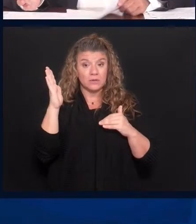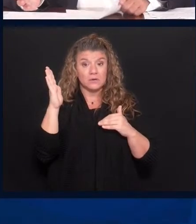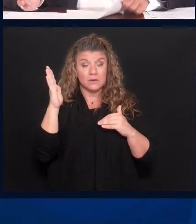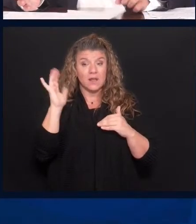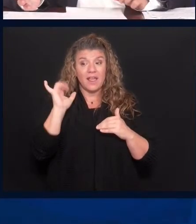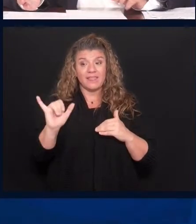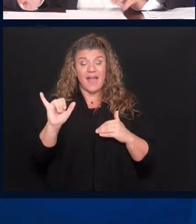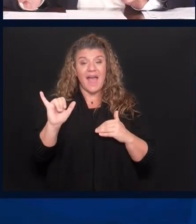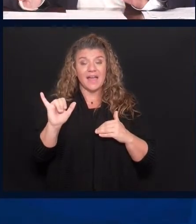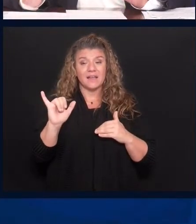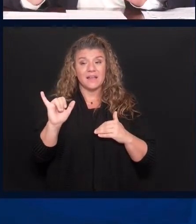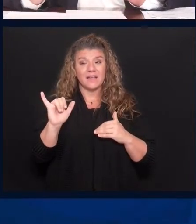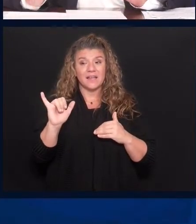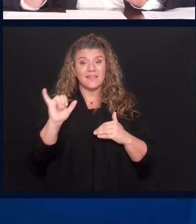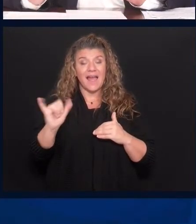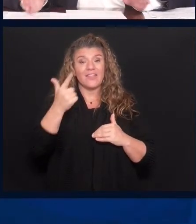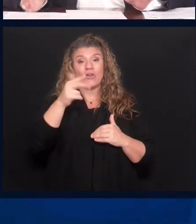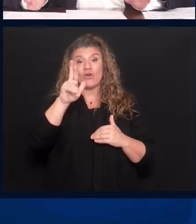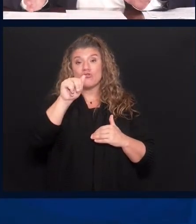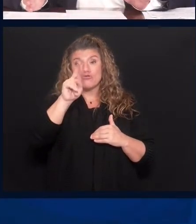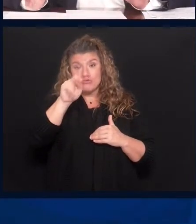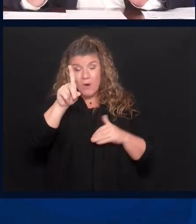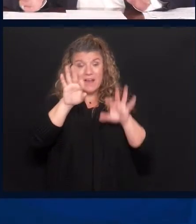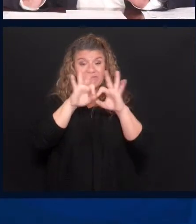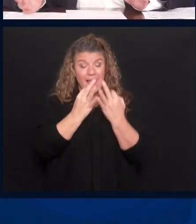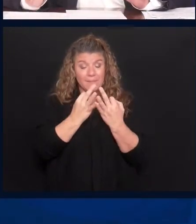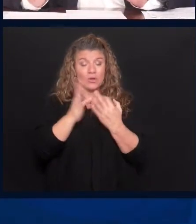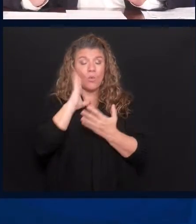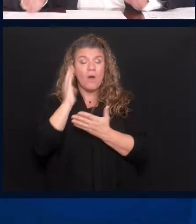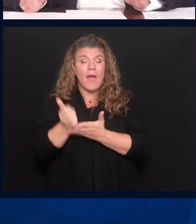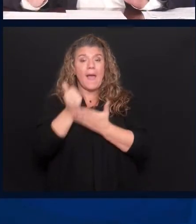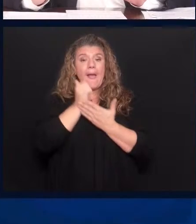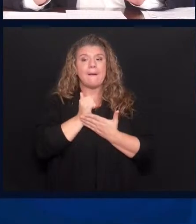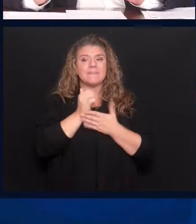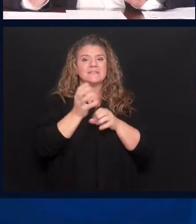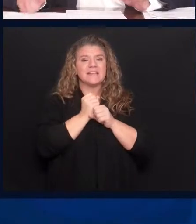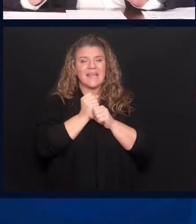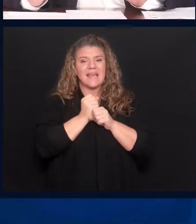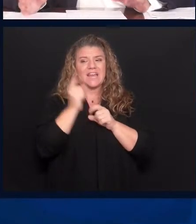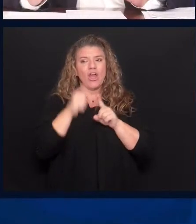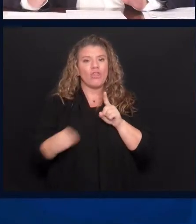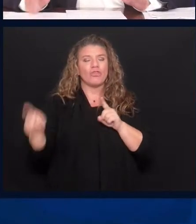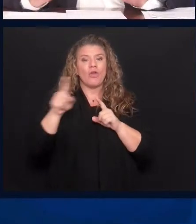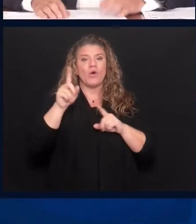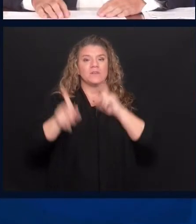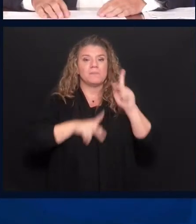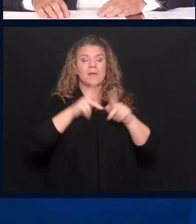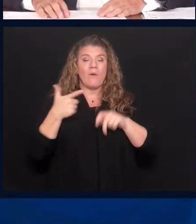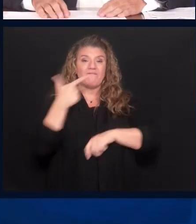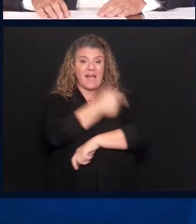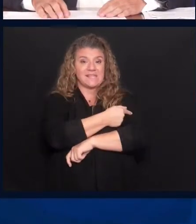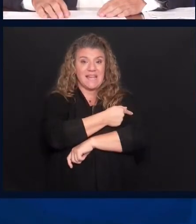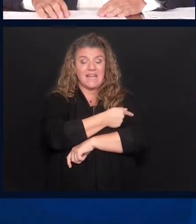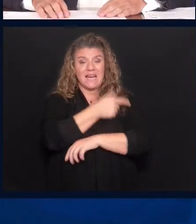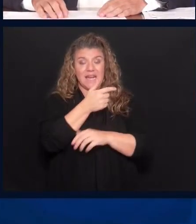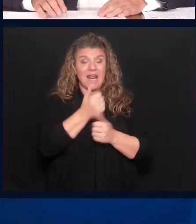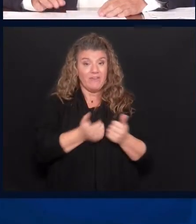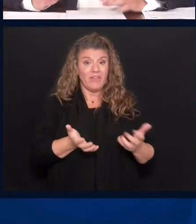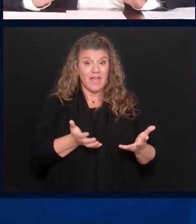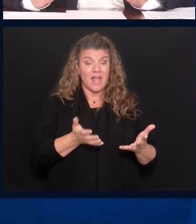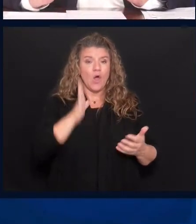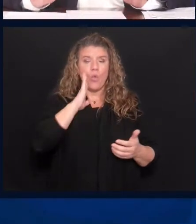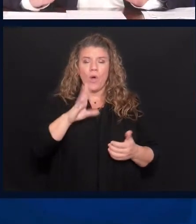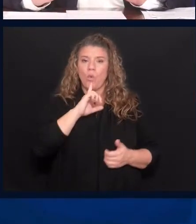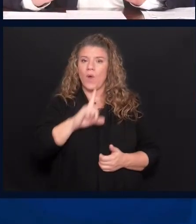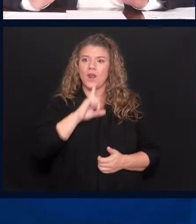that the grand families will help us get those people vaccinated and everything. It